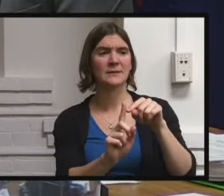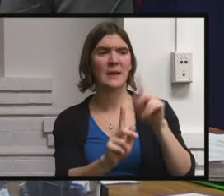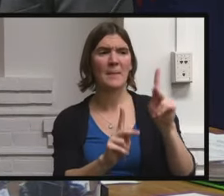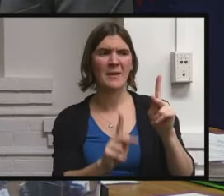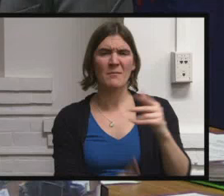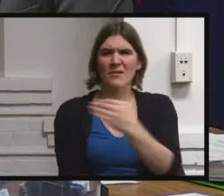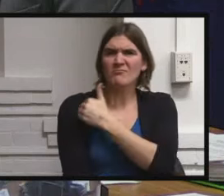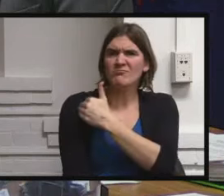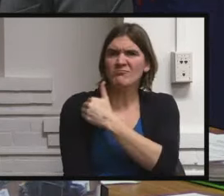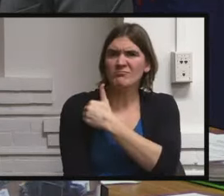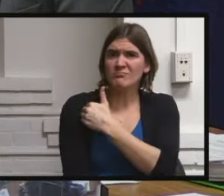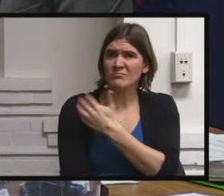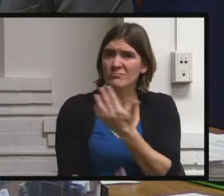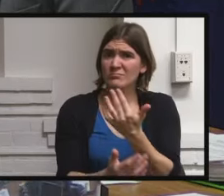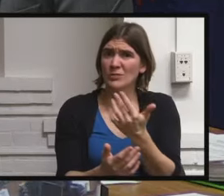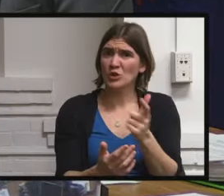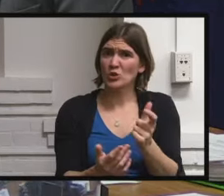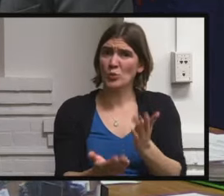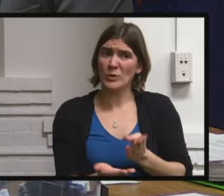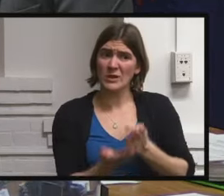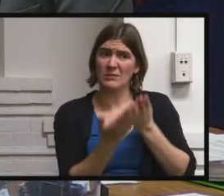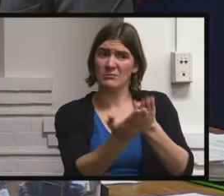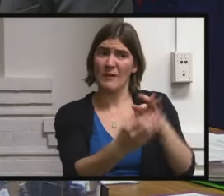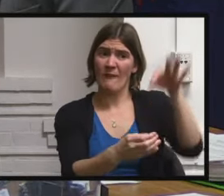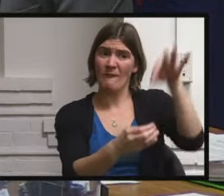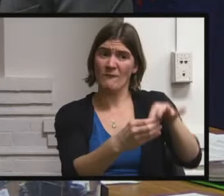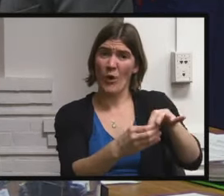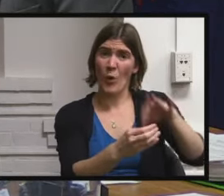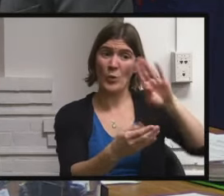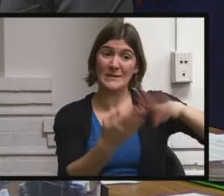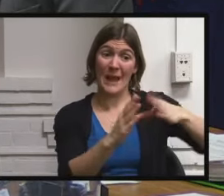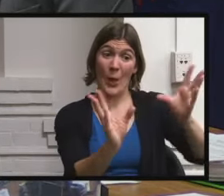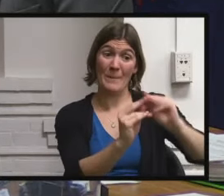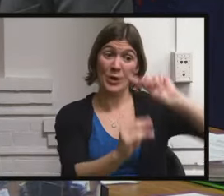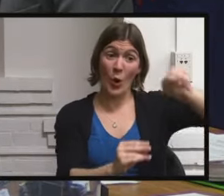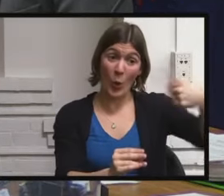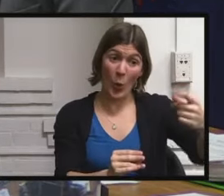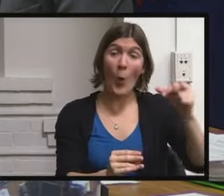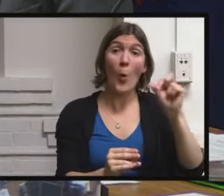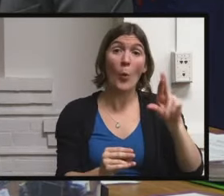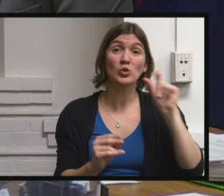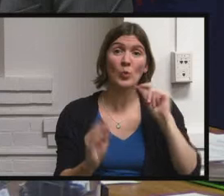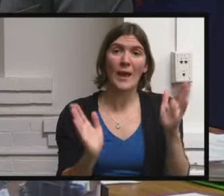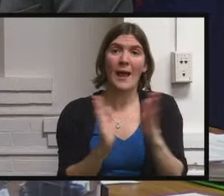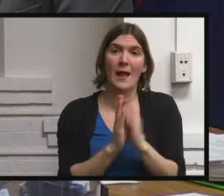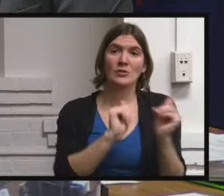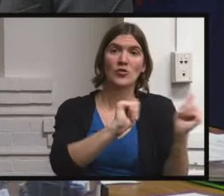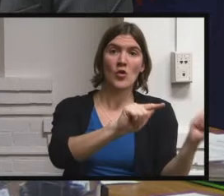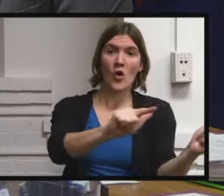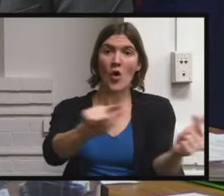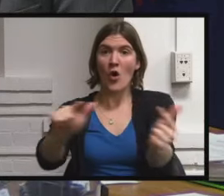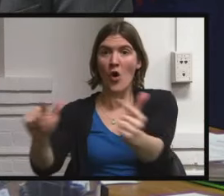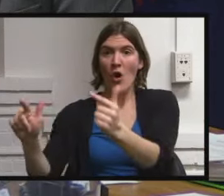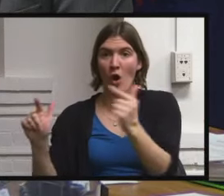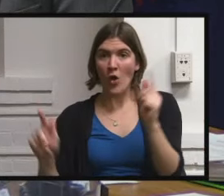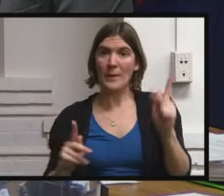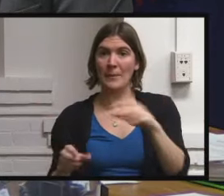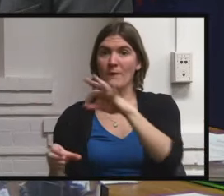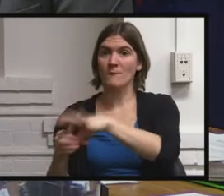whether we should be going directly to town meeting or whether we should be seeking some sort of public